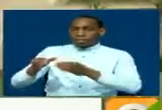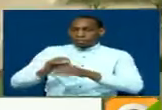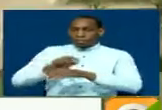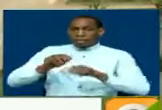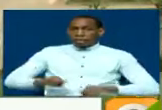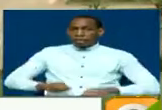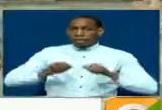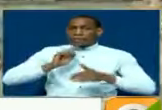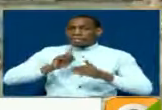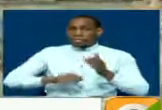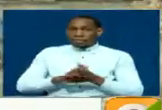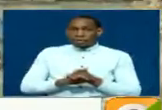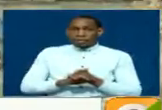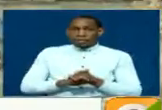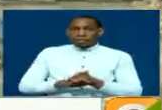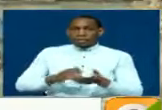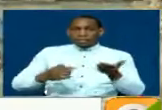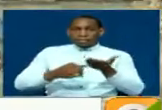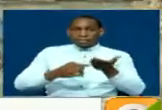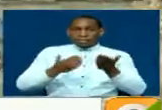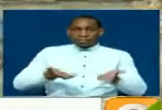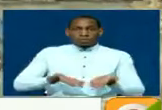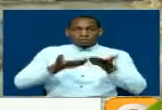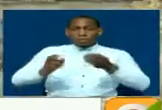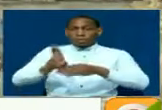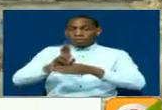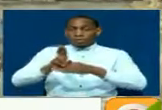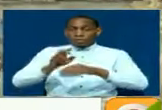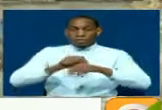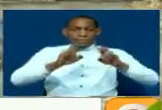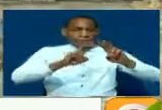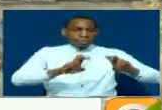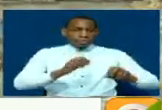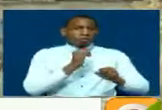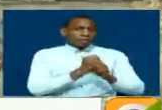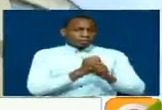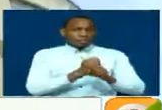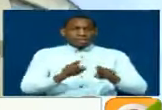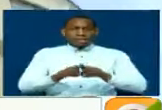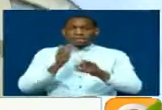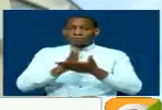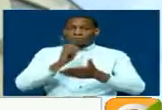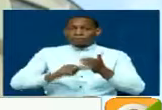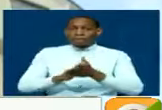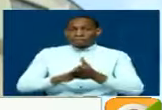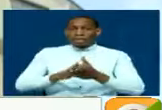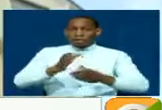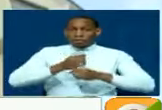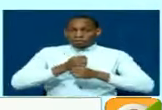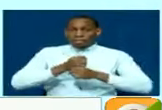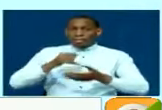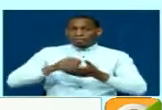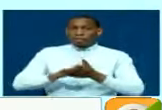Chairman Elijah Kamau says current technological advances should be used in conducting due diligence while ensuring confidence